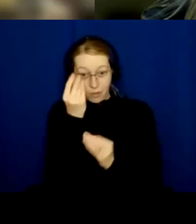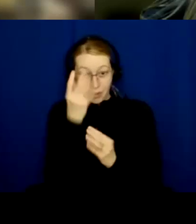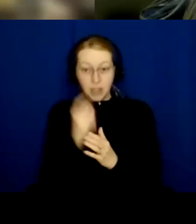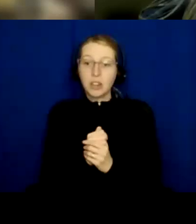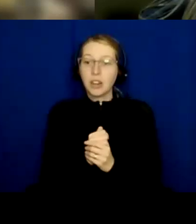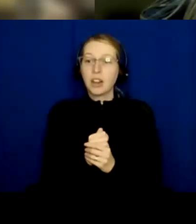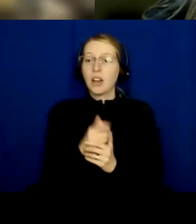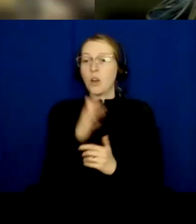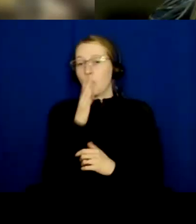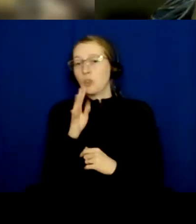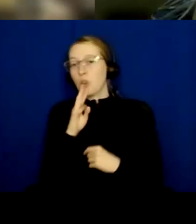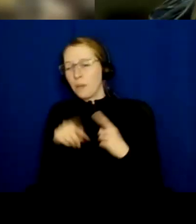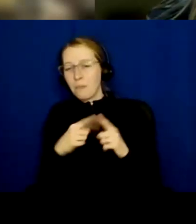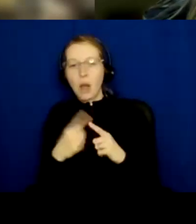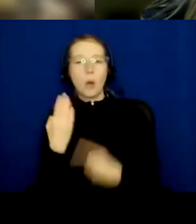Bluetooth, Auracast,